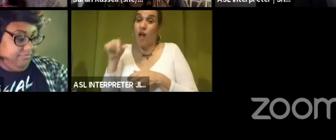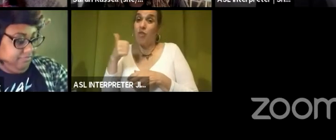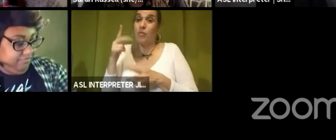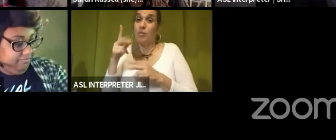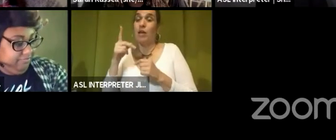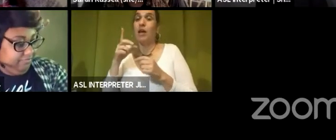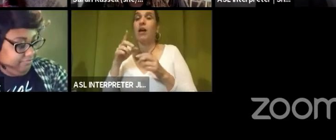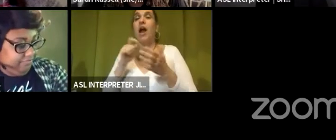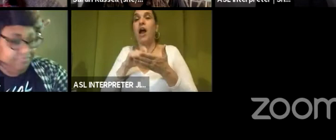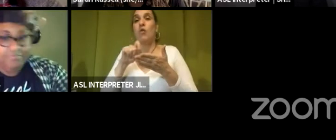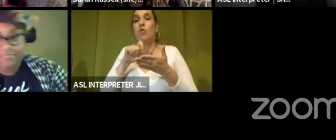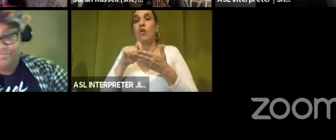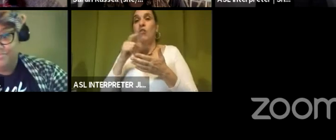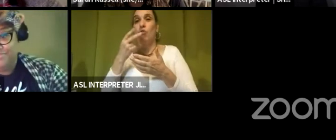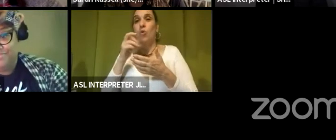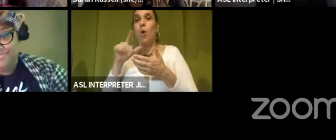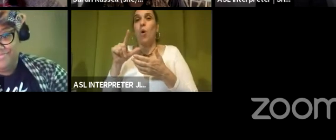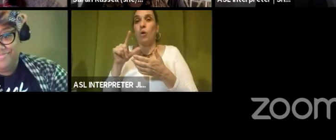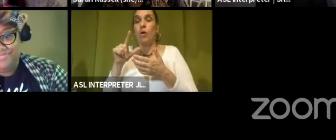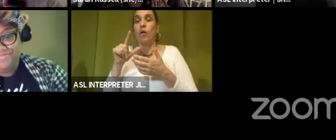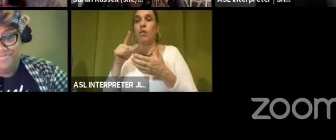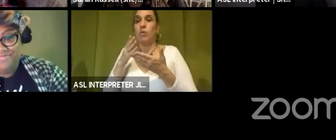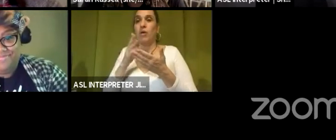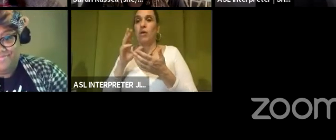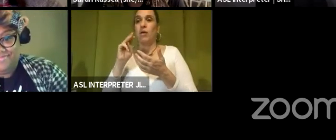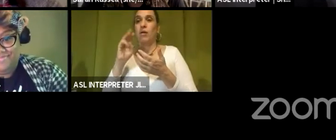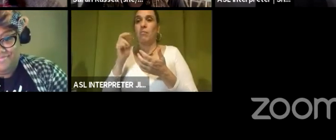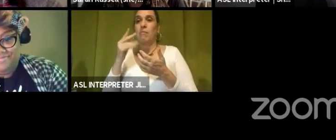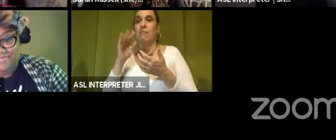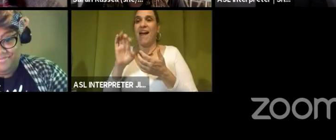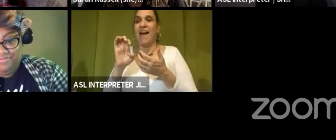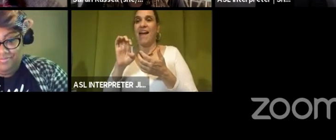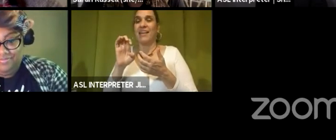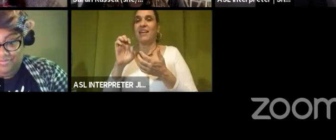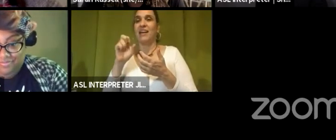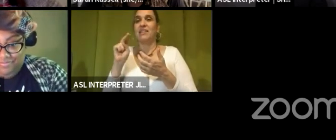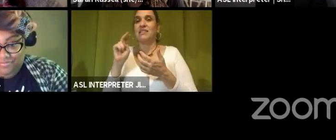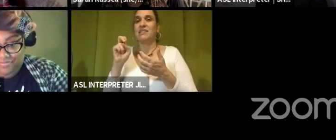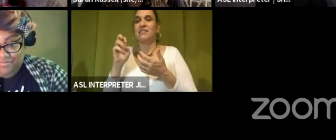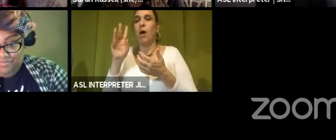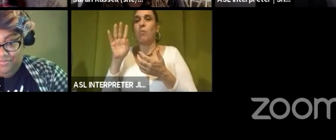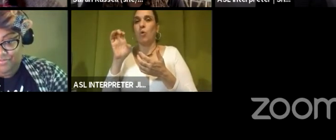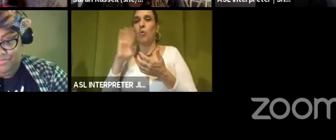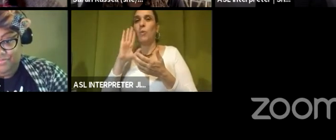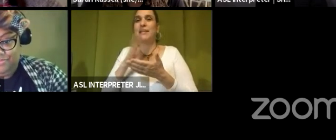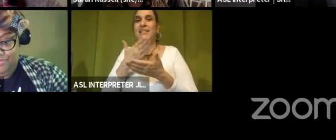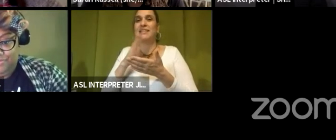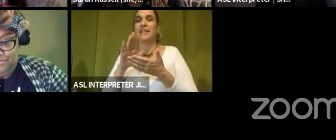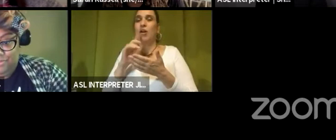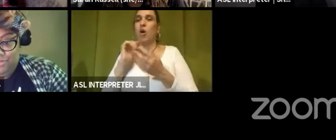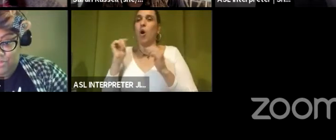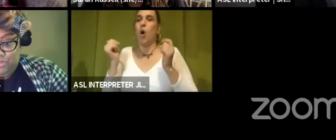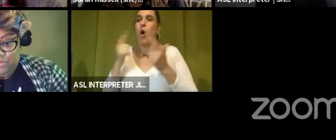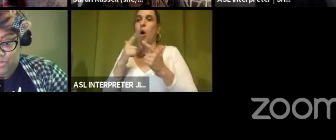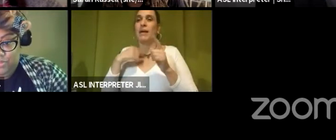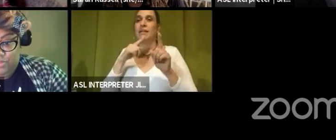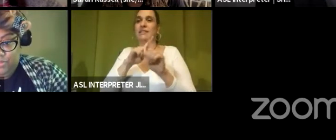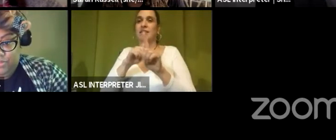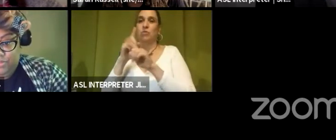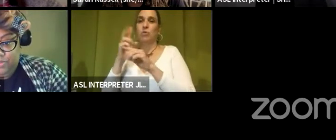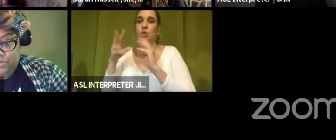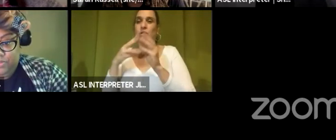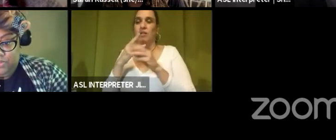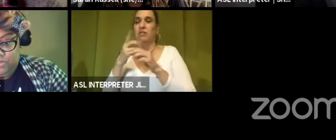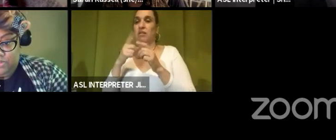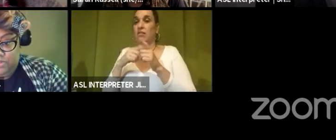Maggie Ensemble is singing in it, so all my worlds are colliding in this concert. It's going to be really cool, and then Navra, you can talk about